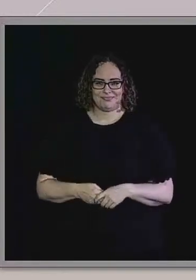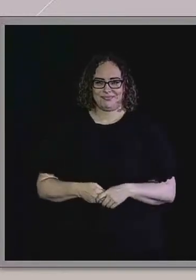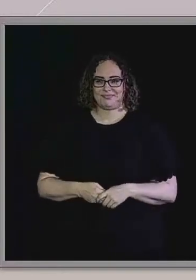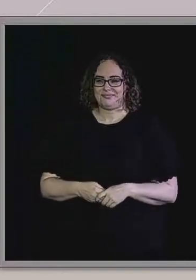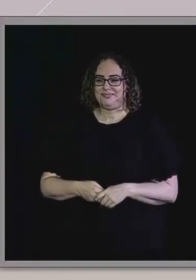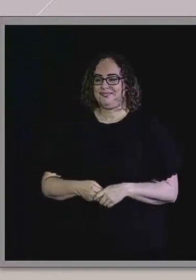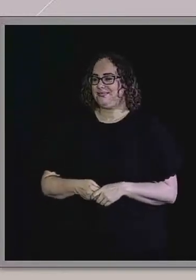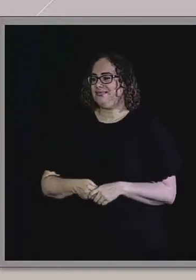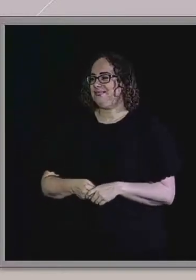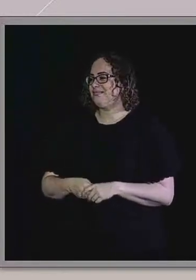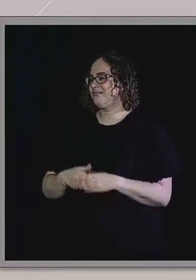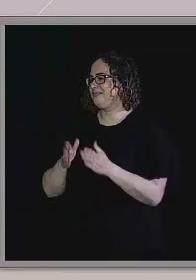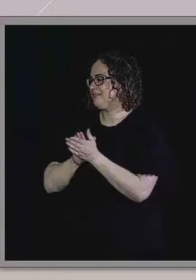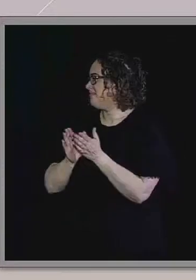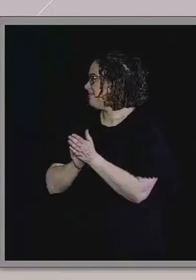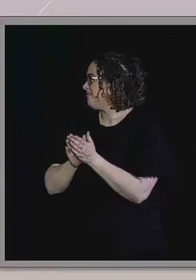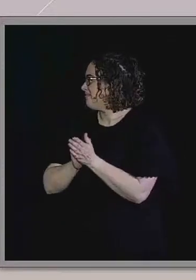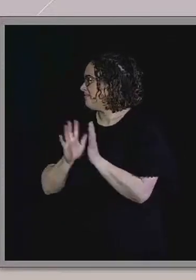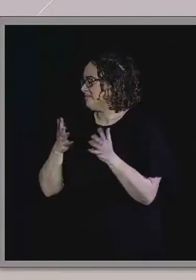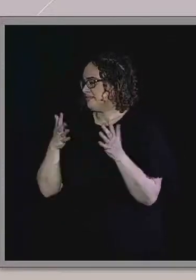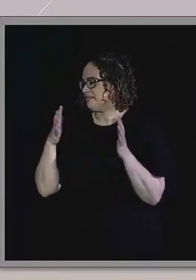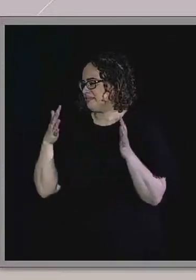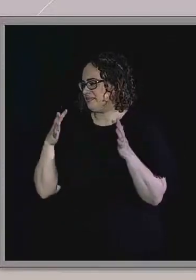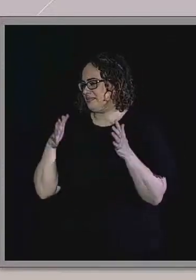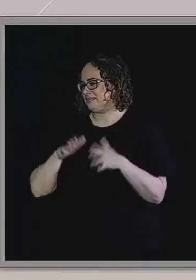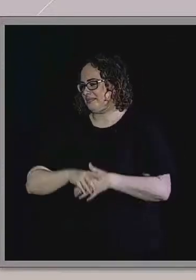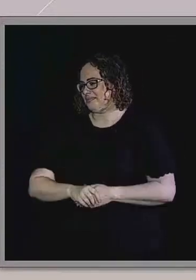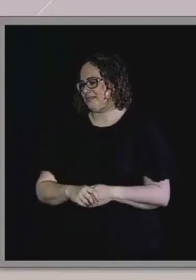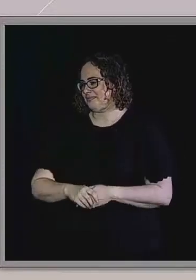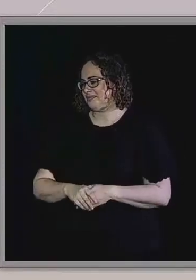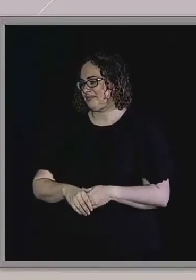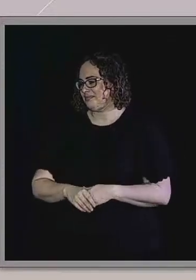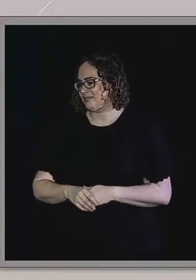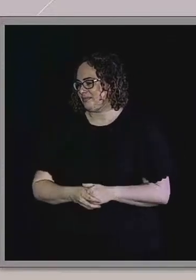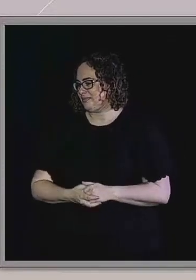Yeah, very good. Very good.